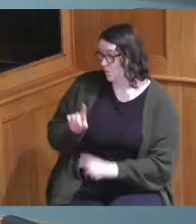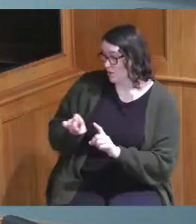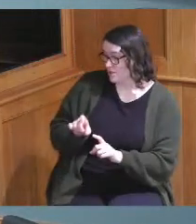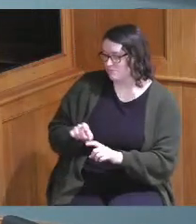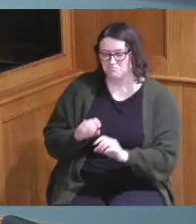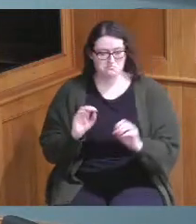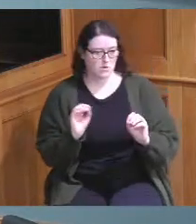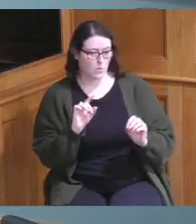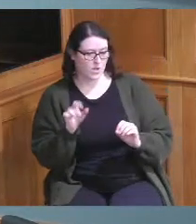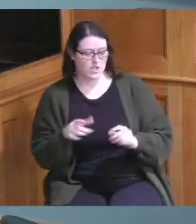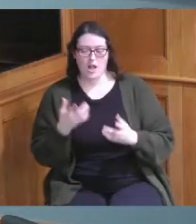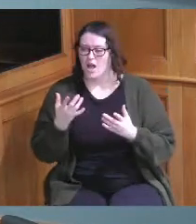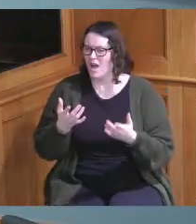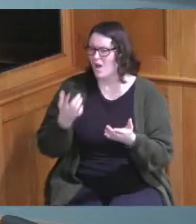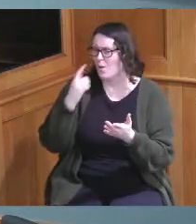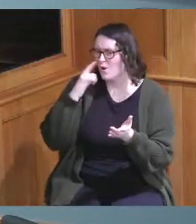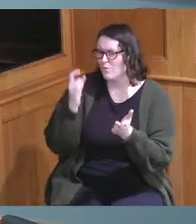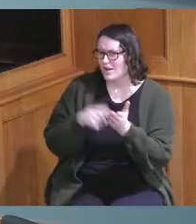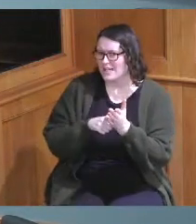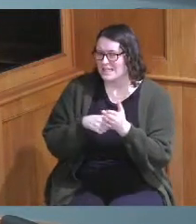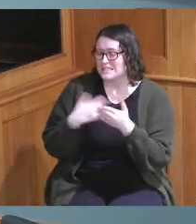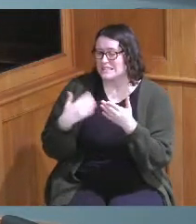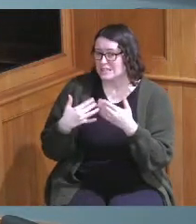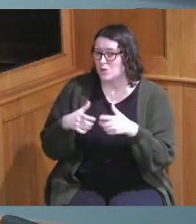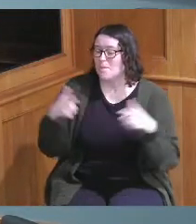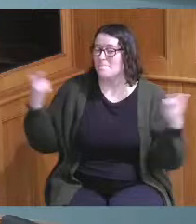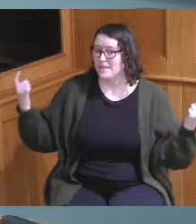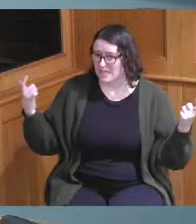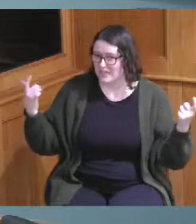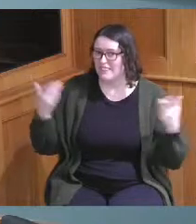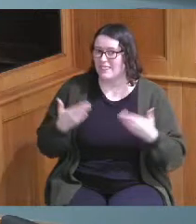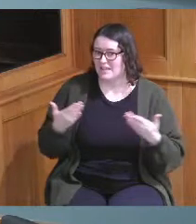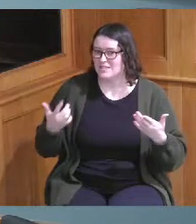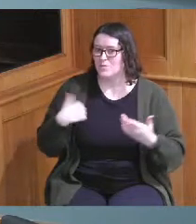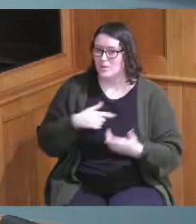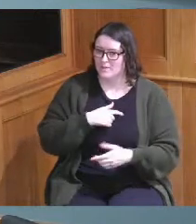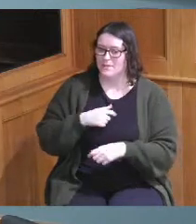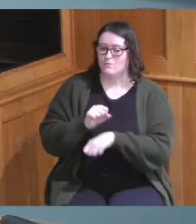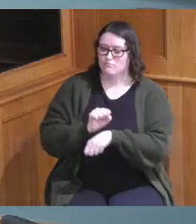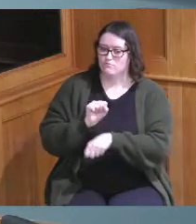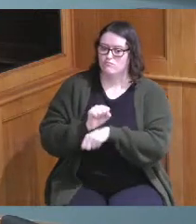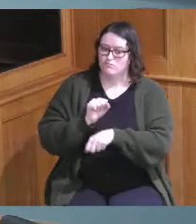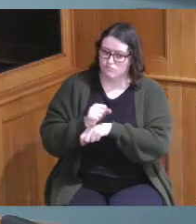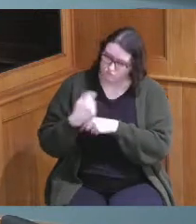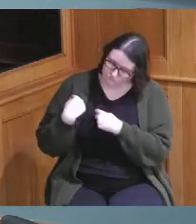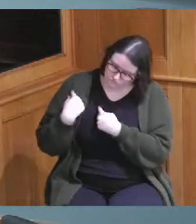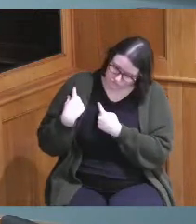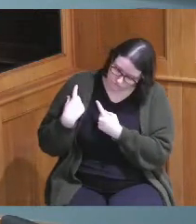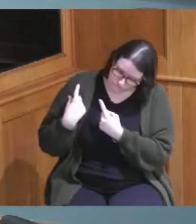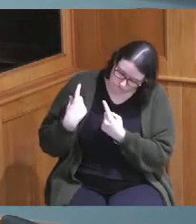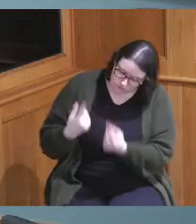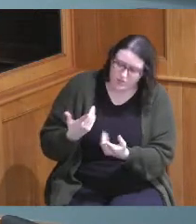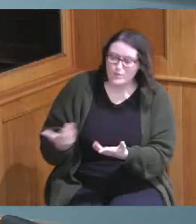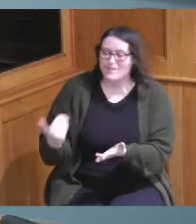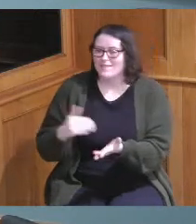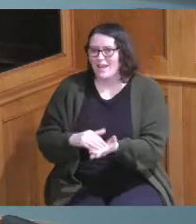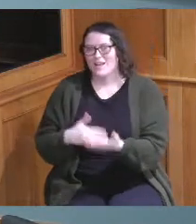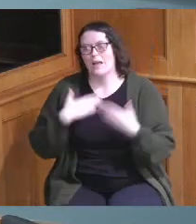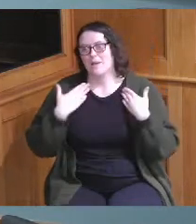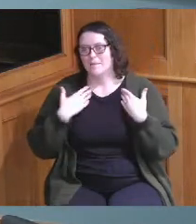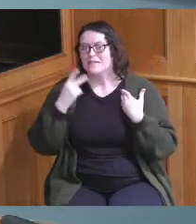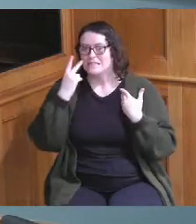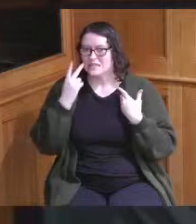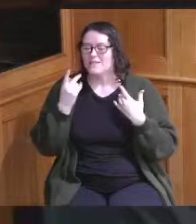I just want to recognize that these are some pretty big items that we've been working on for a long time. And so once again, glad to see